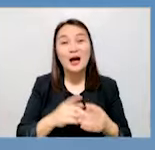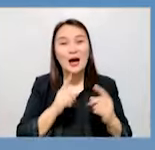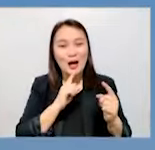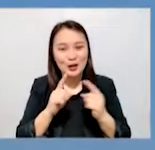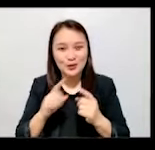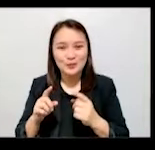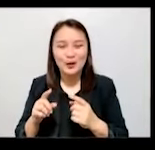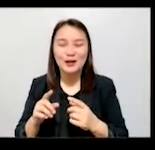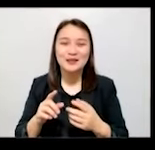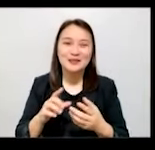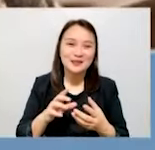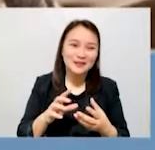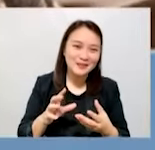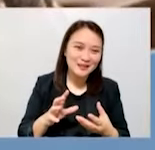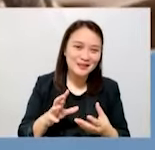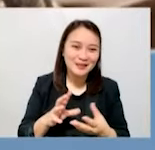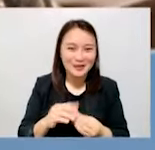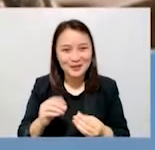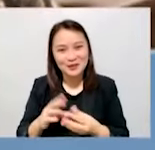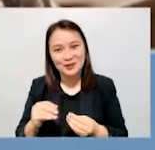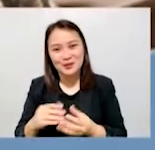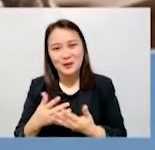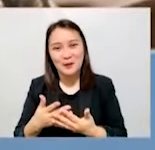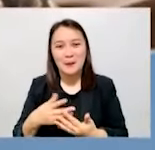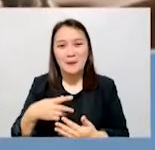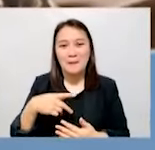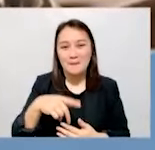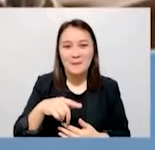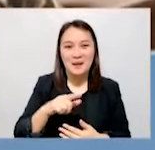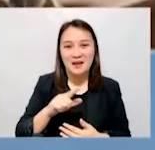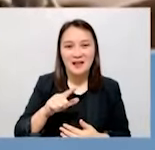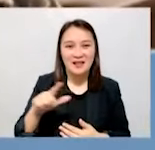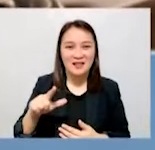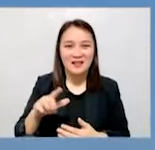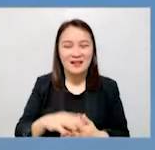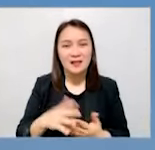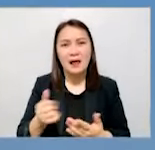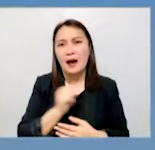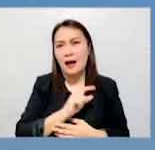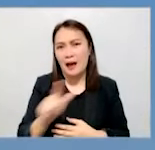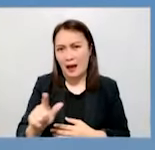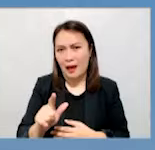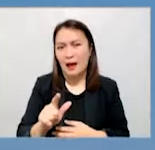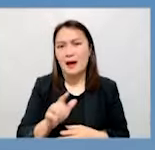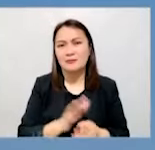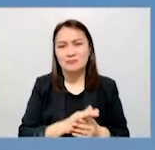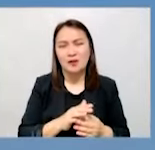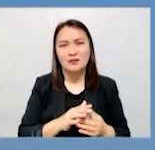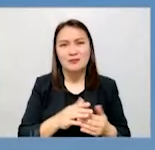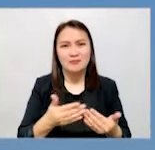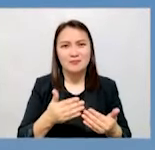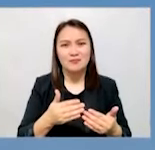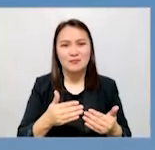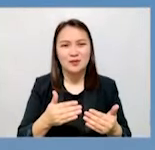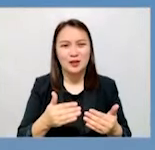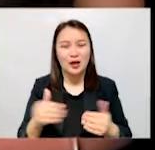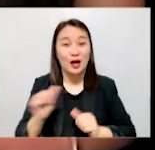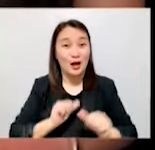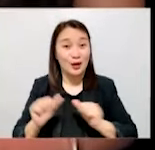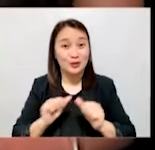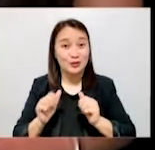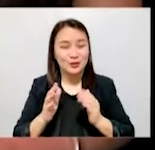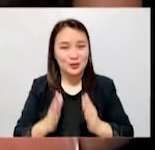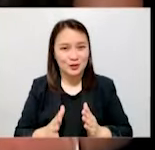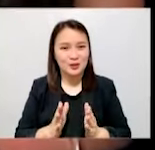creators ng PLL. Crew as well. Lahat ng bida! Sikat na teen superstars ng Hollywood ngayon. Kabilang na ang